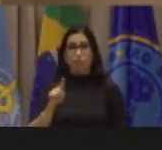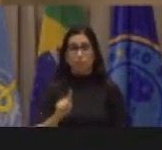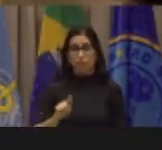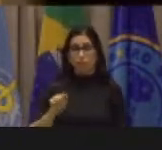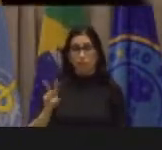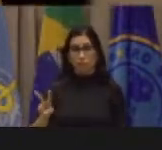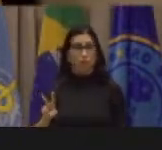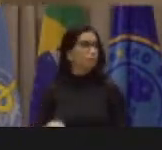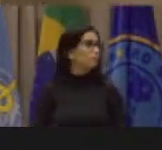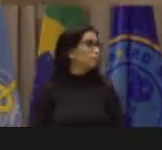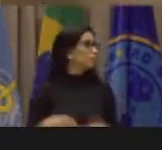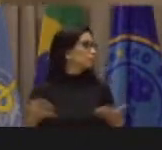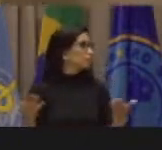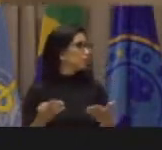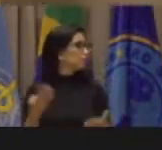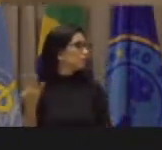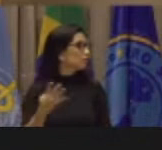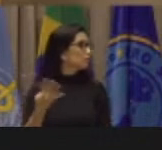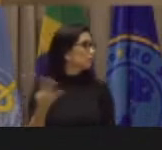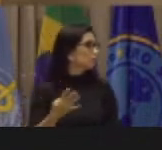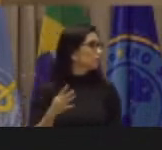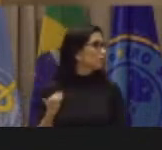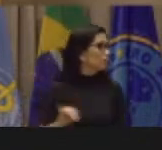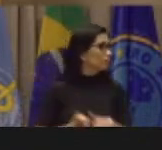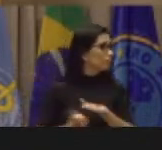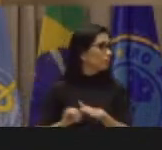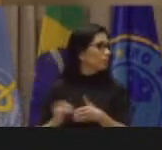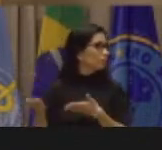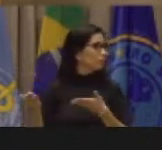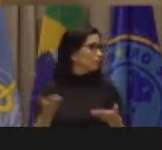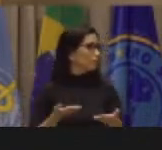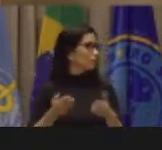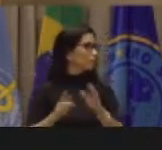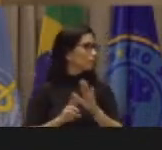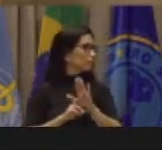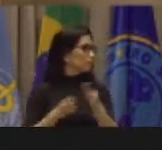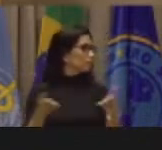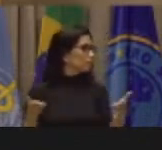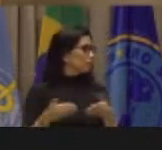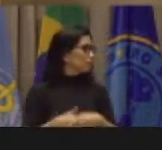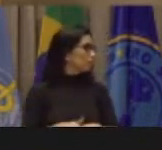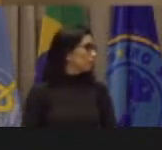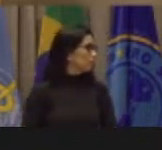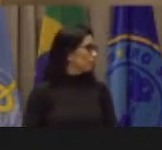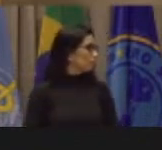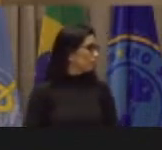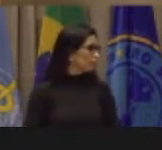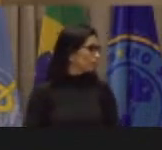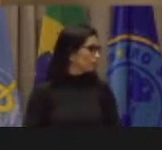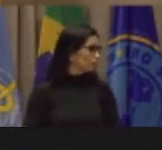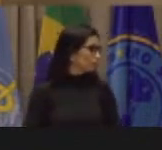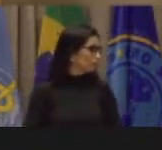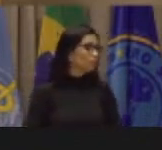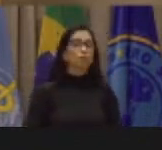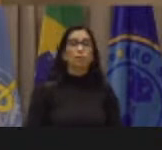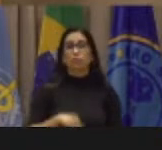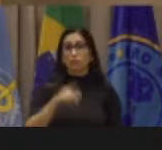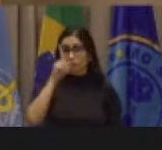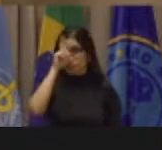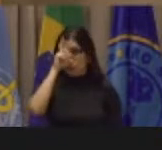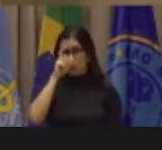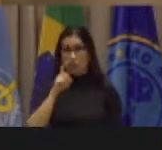HGV. Now the fourth institution that's going to be represented on this table, Regional Hospital